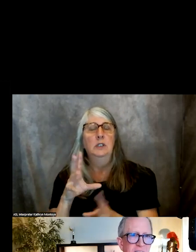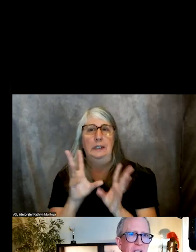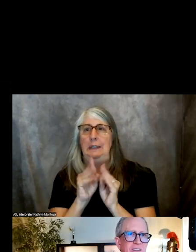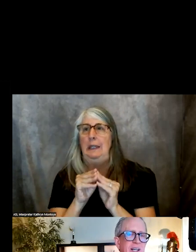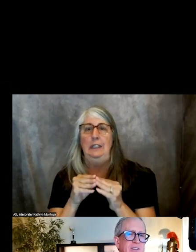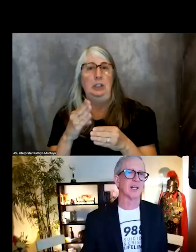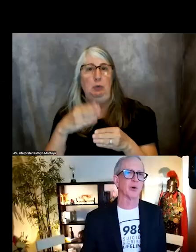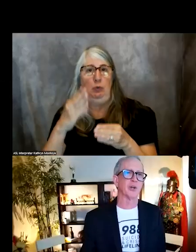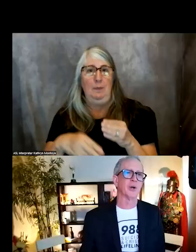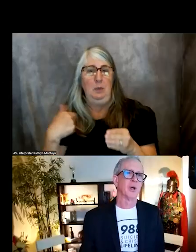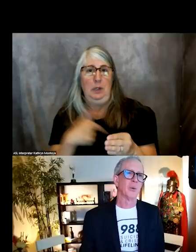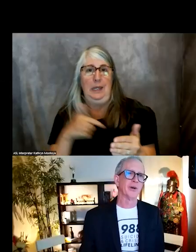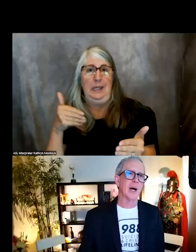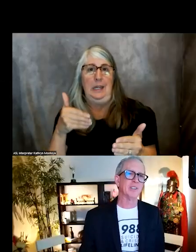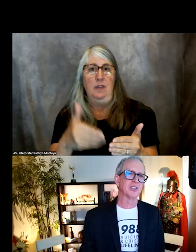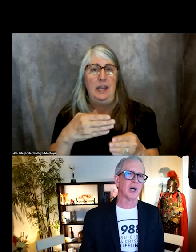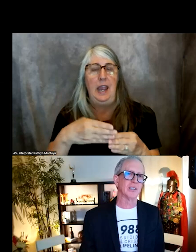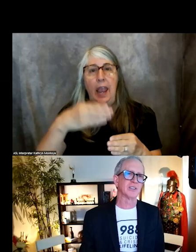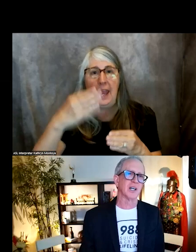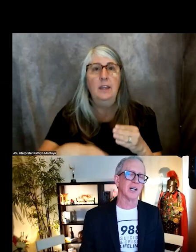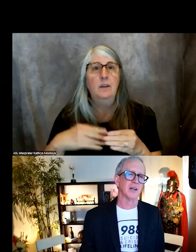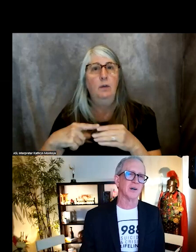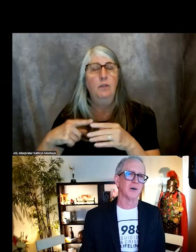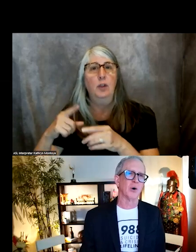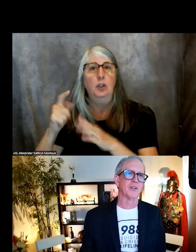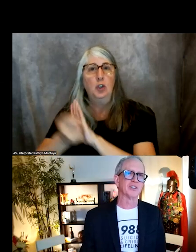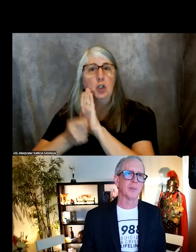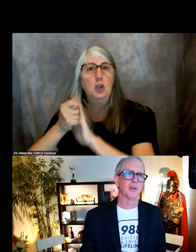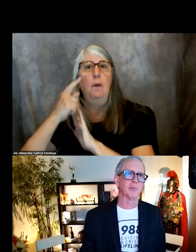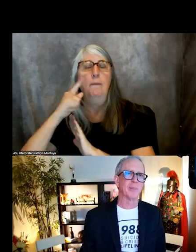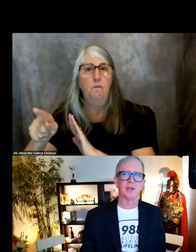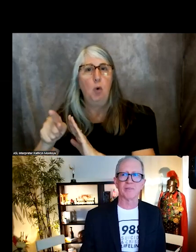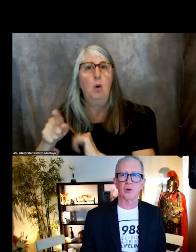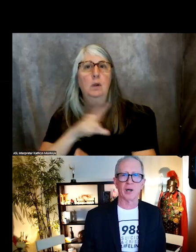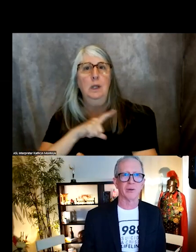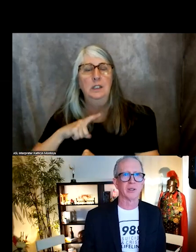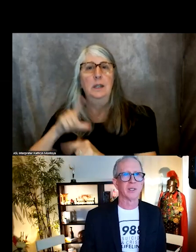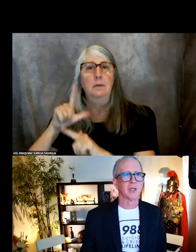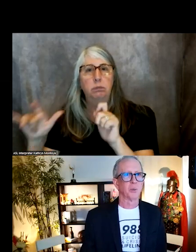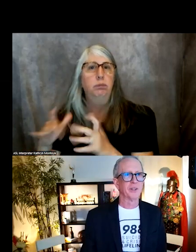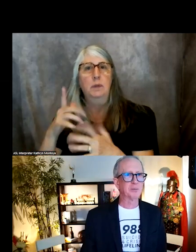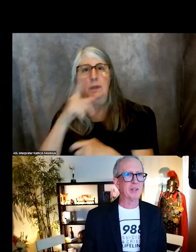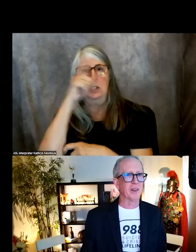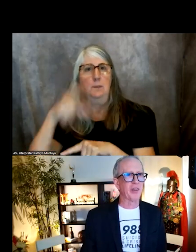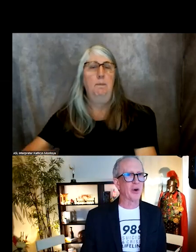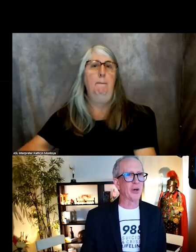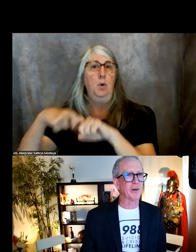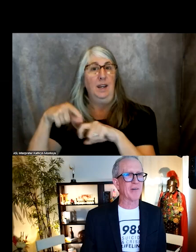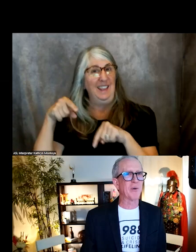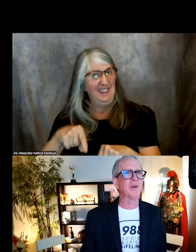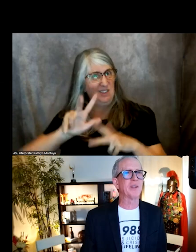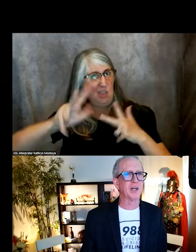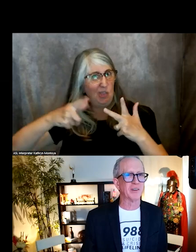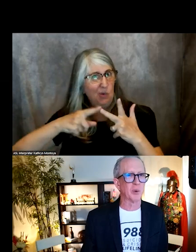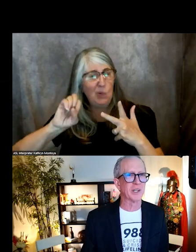of the cycle. It sounds like. What are NAMI's thoughts over the summer of prepping for our? Will this be the third or